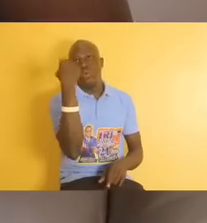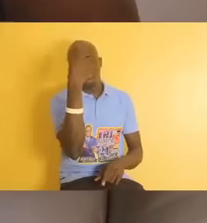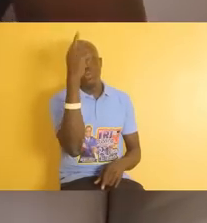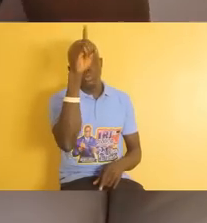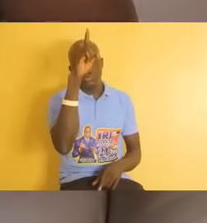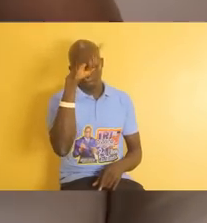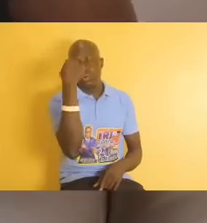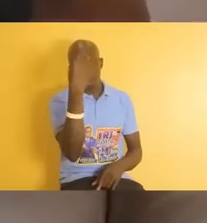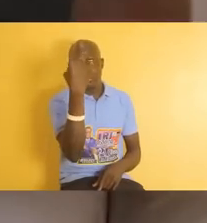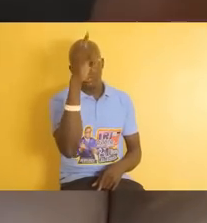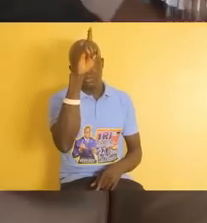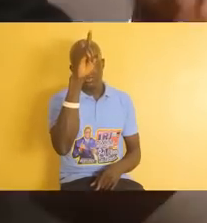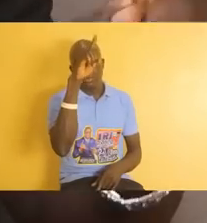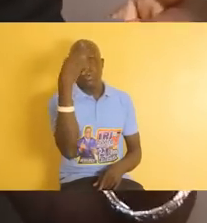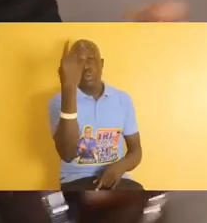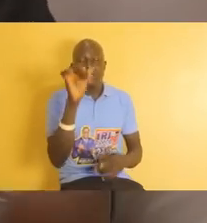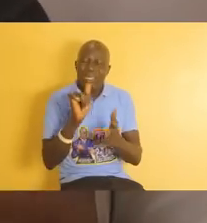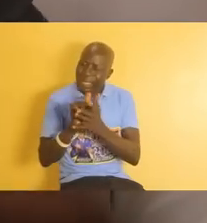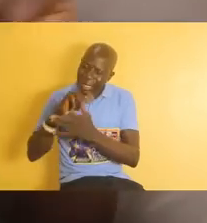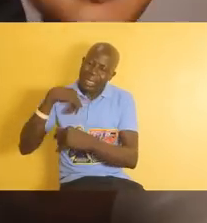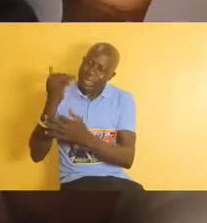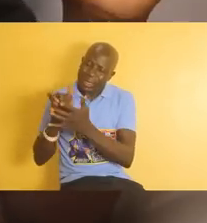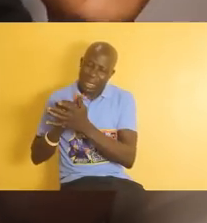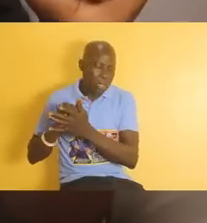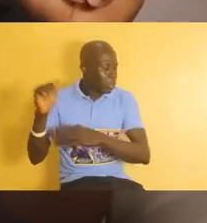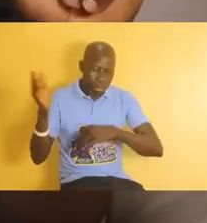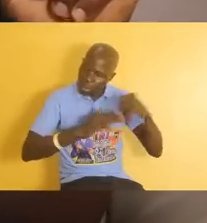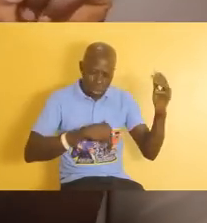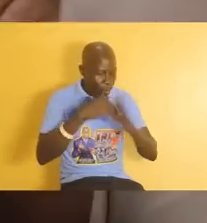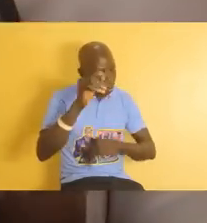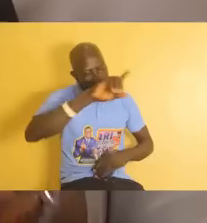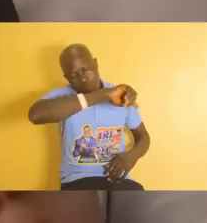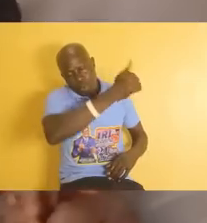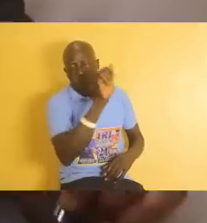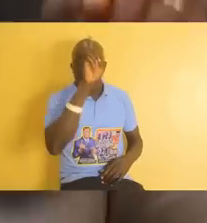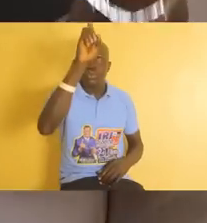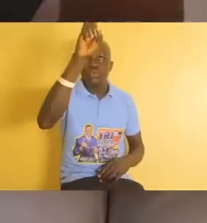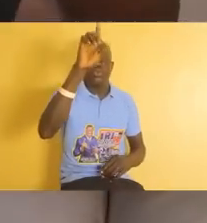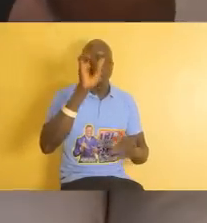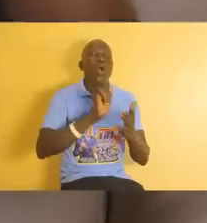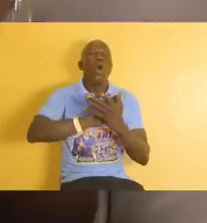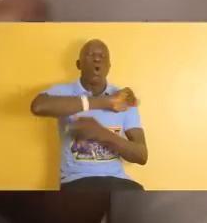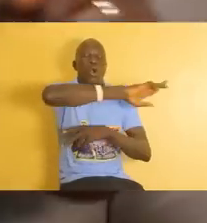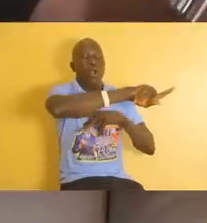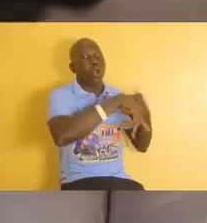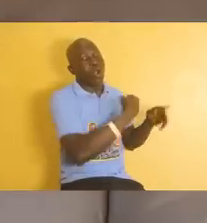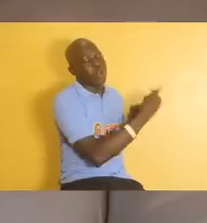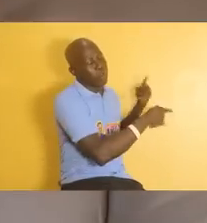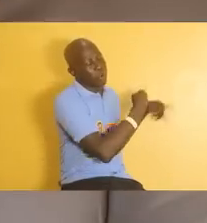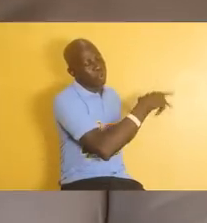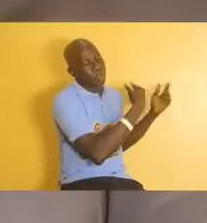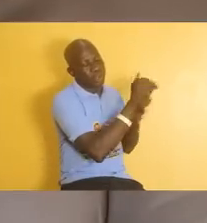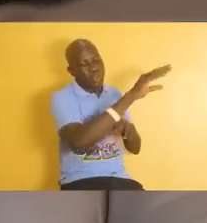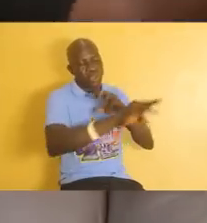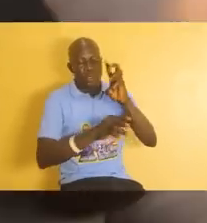wo only afi wo only ani I say ko si elomiran no one else like you gbogbo woli aye mo pe eyan ni all